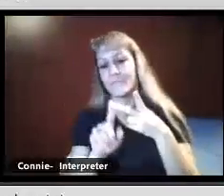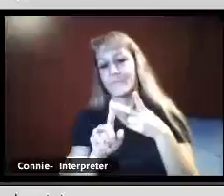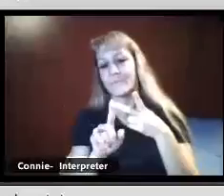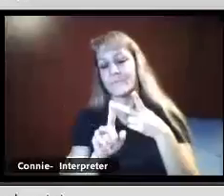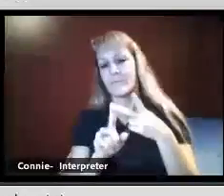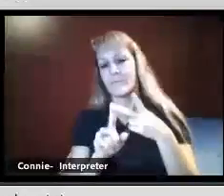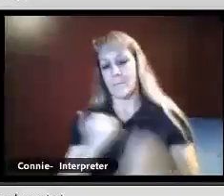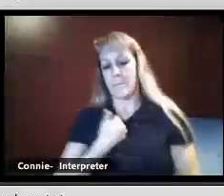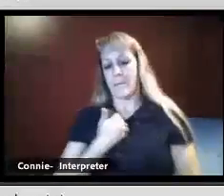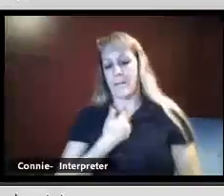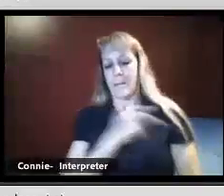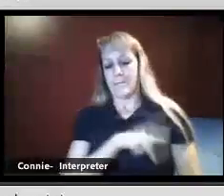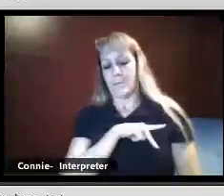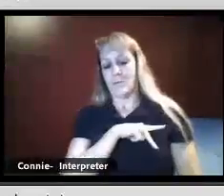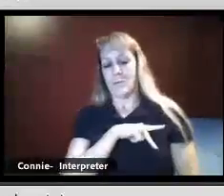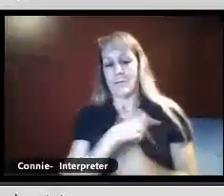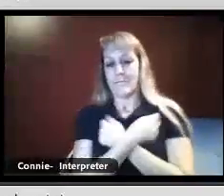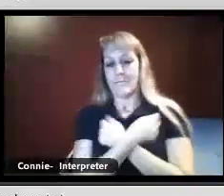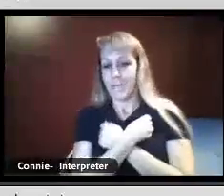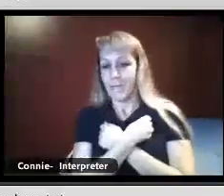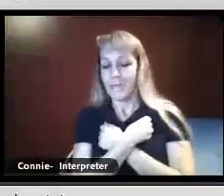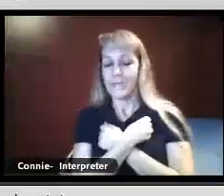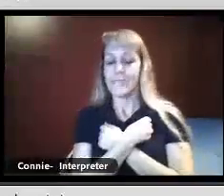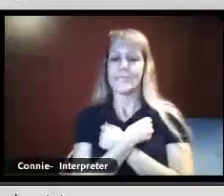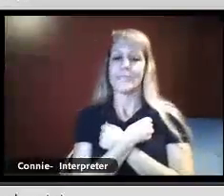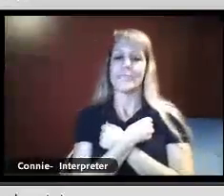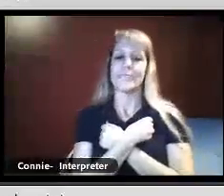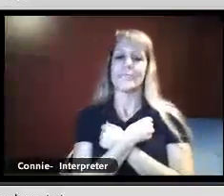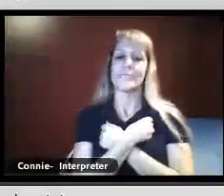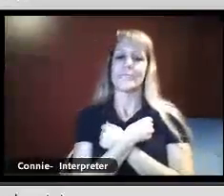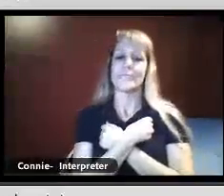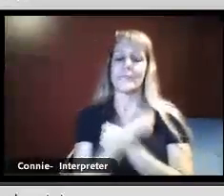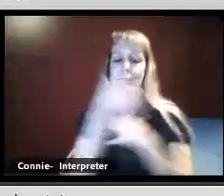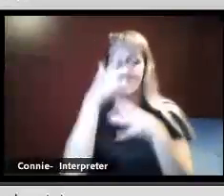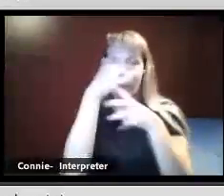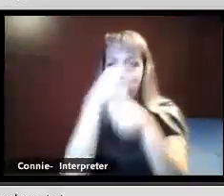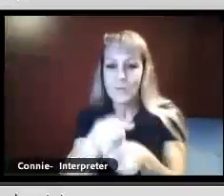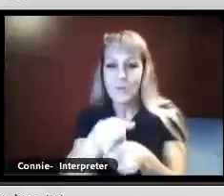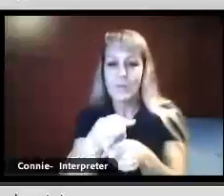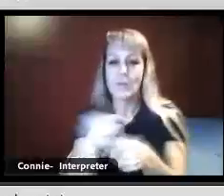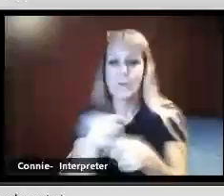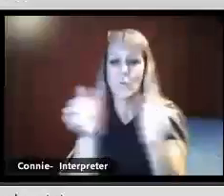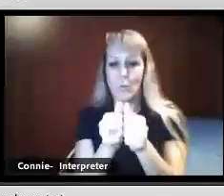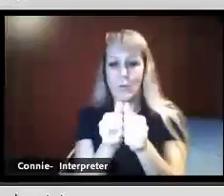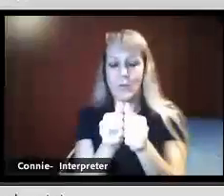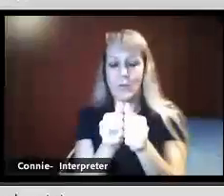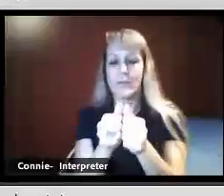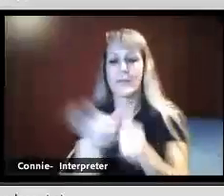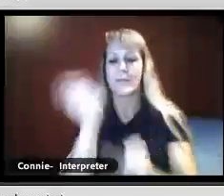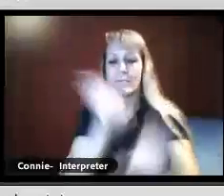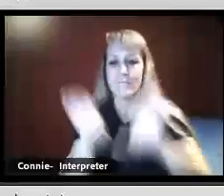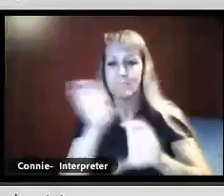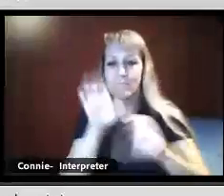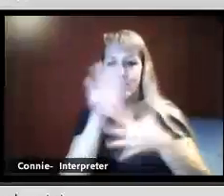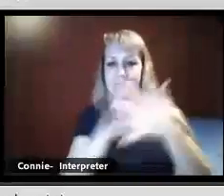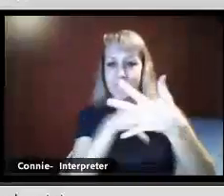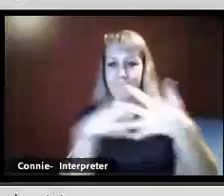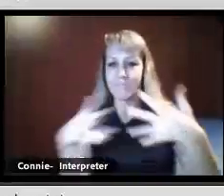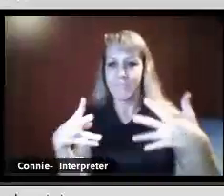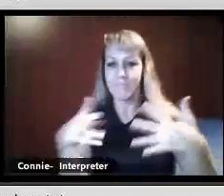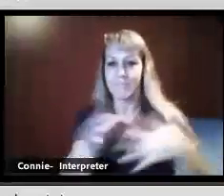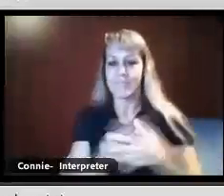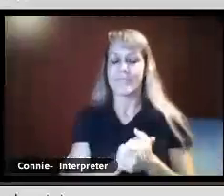personal love of and fascination with the periodic table.